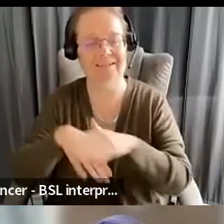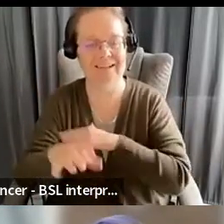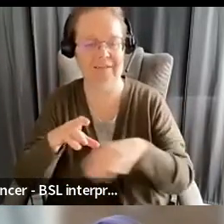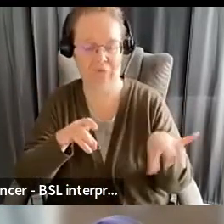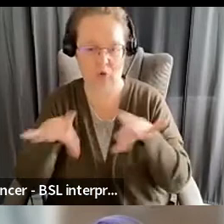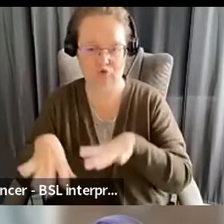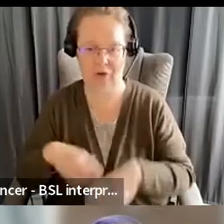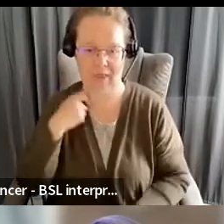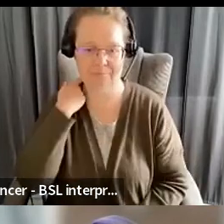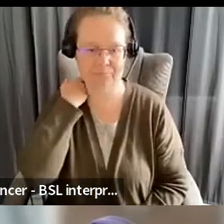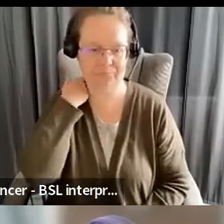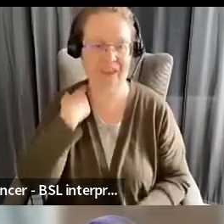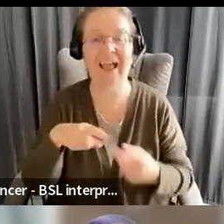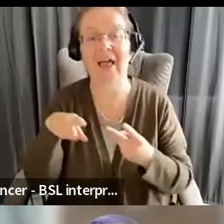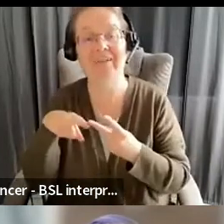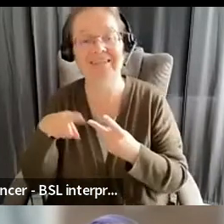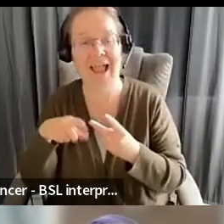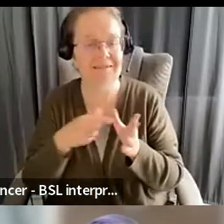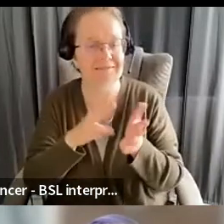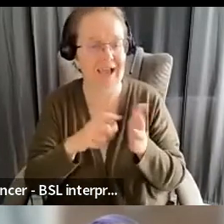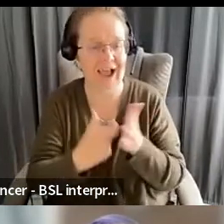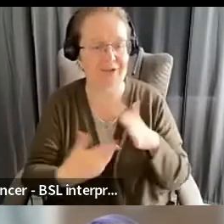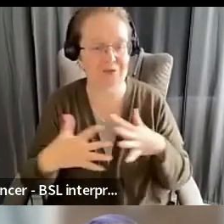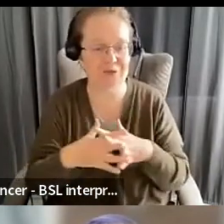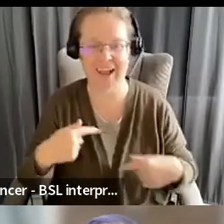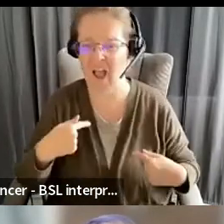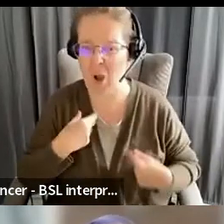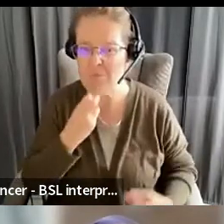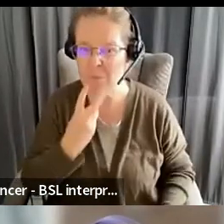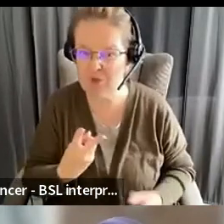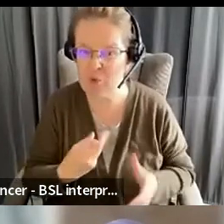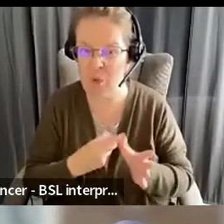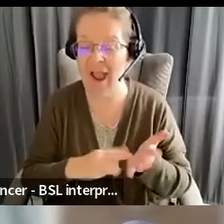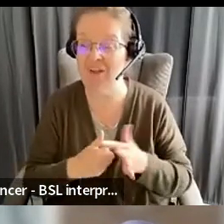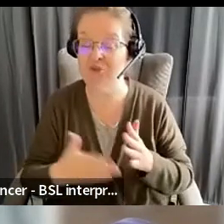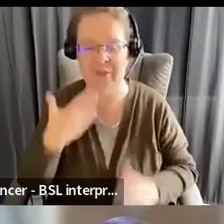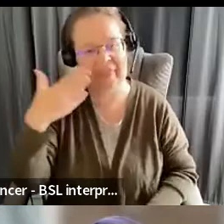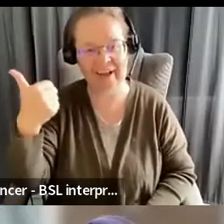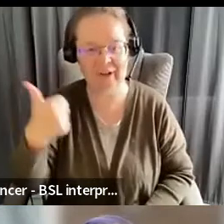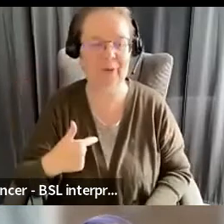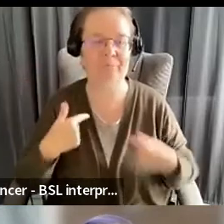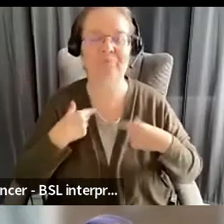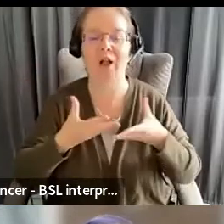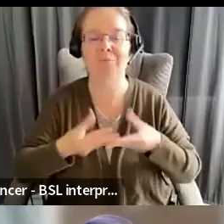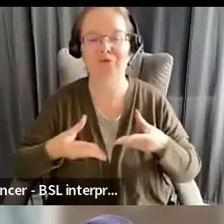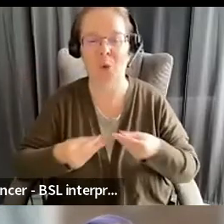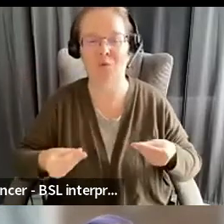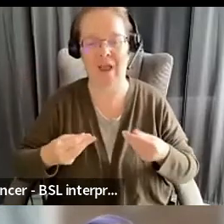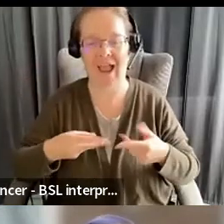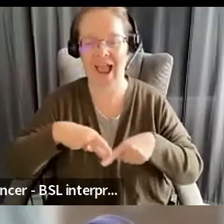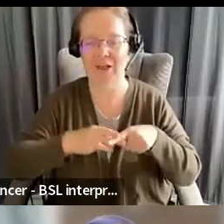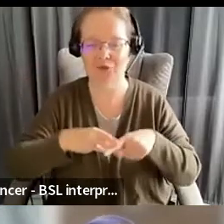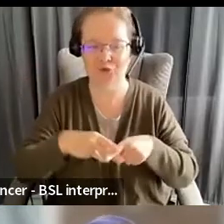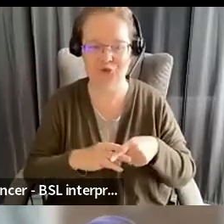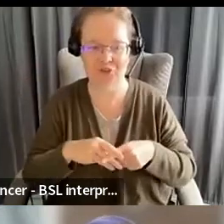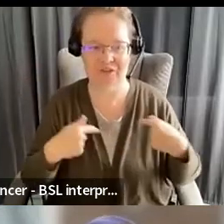Brilliant. And second, Andrew. Hello, number two, Andrew here. Thank you. I'm a software engineer and I've